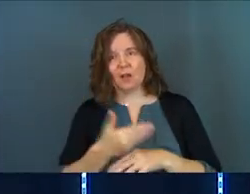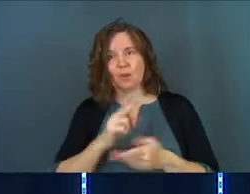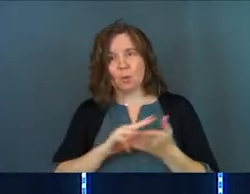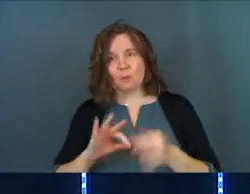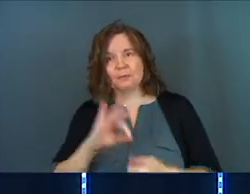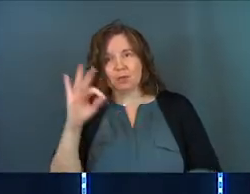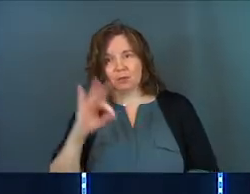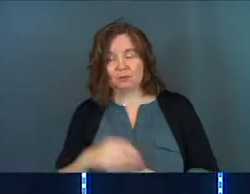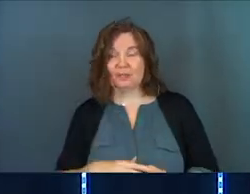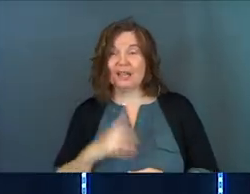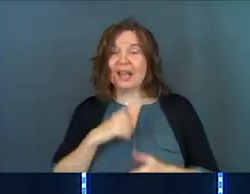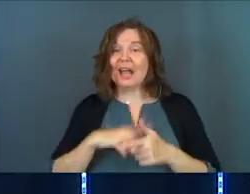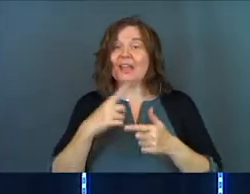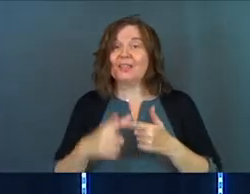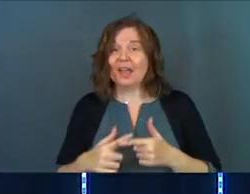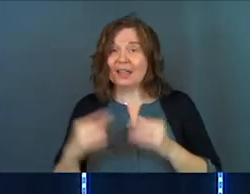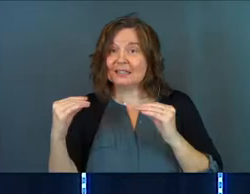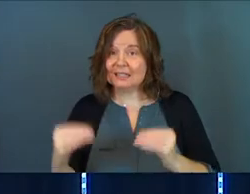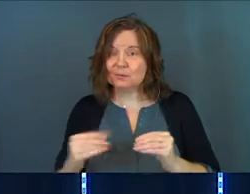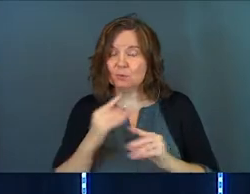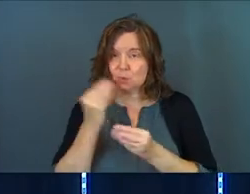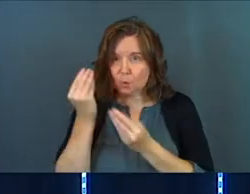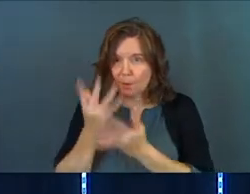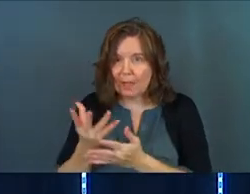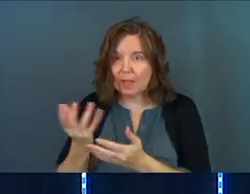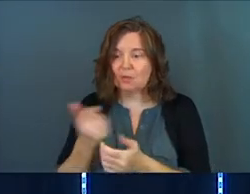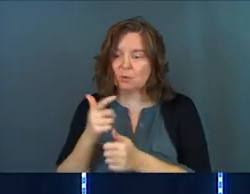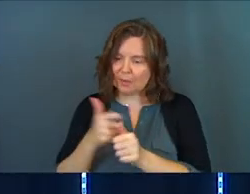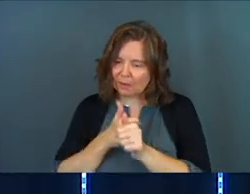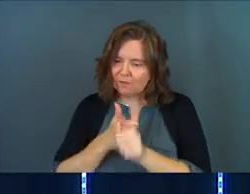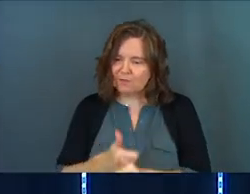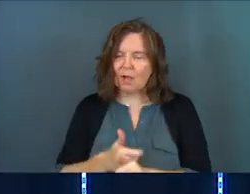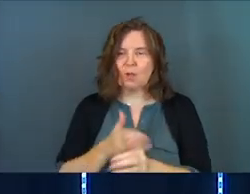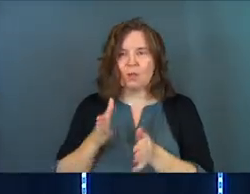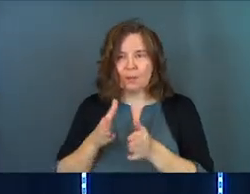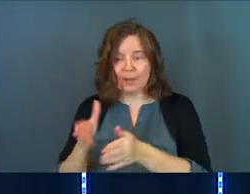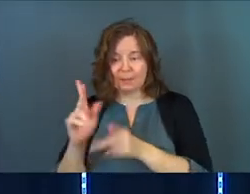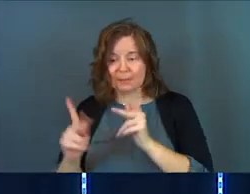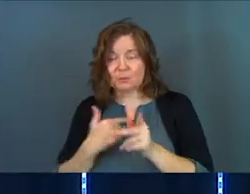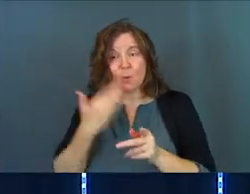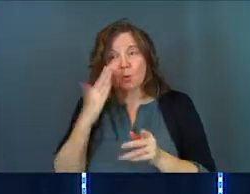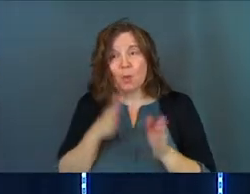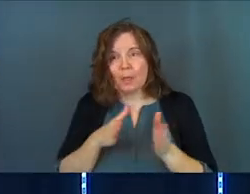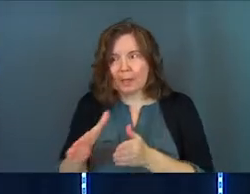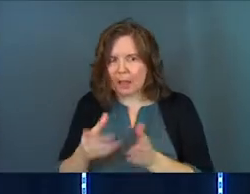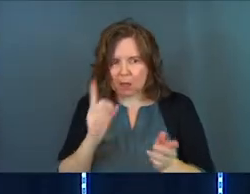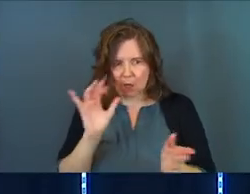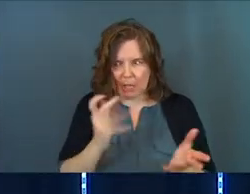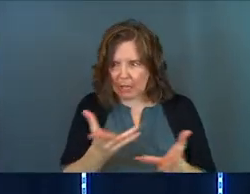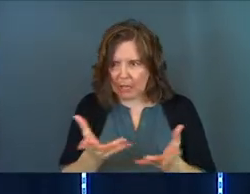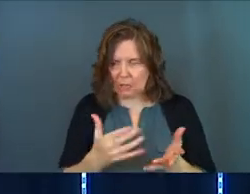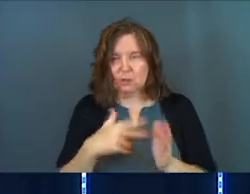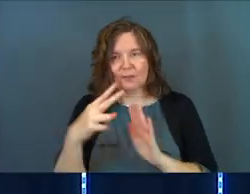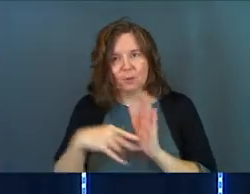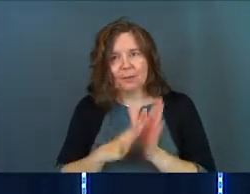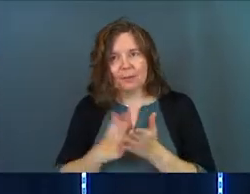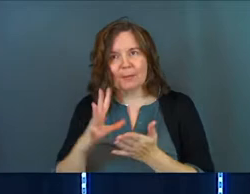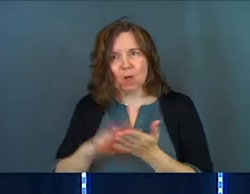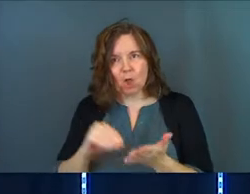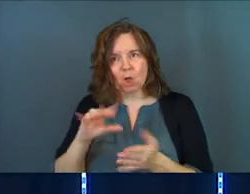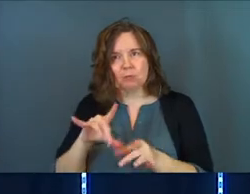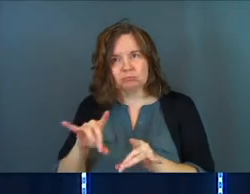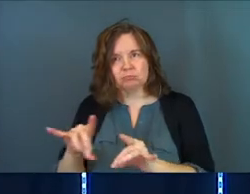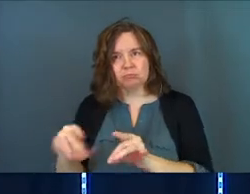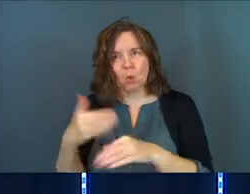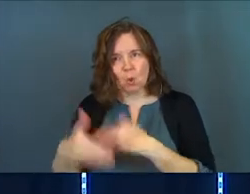Son, and the Holy Spirit. He says, and then teach them to obey everything so that they can follow the path, because people don't know what the path is. So you got to read their Bible and